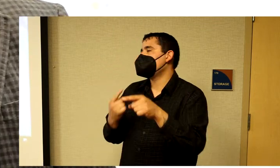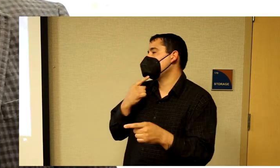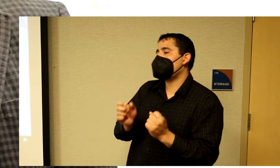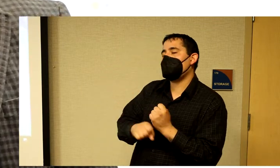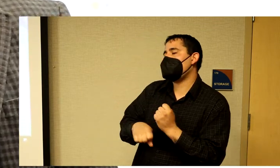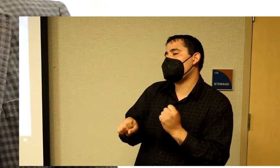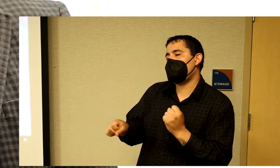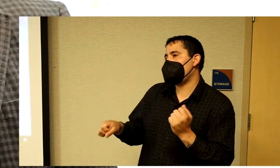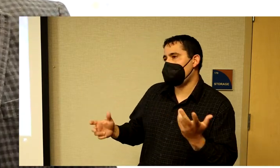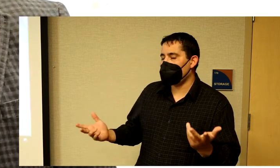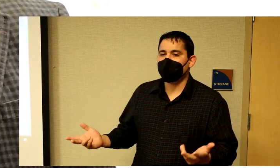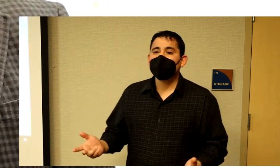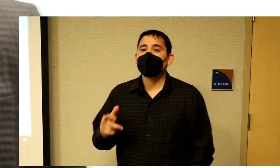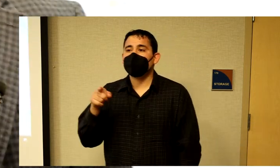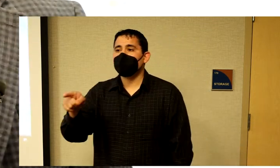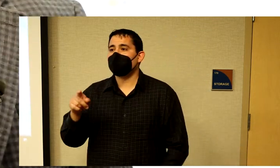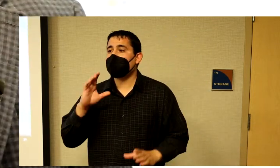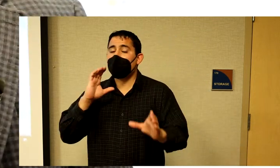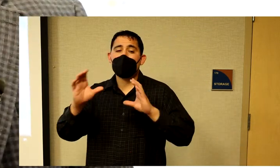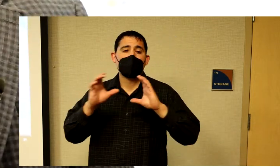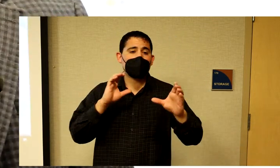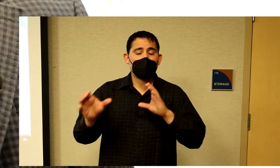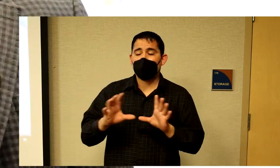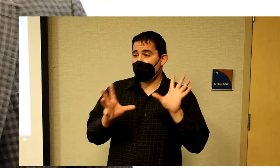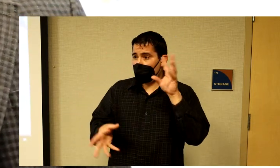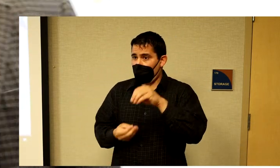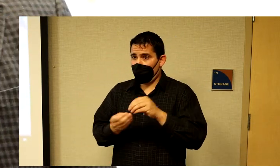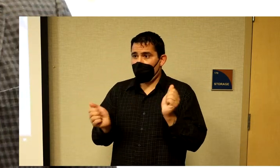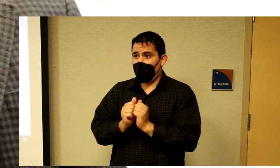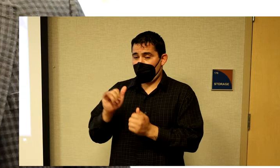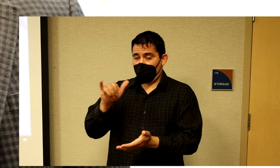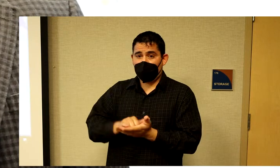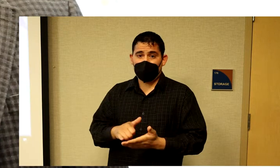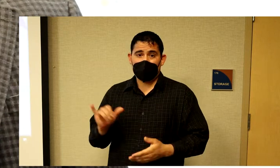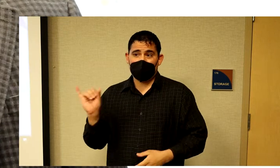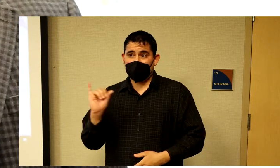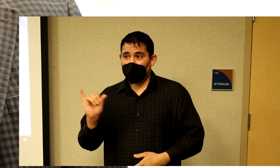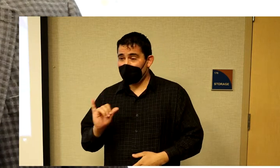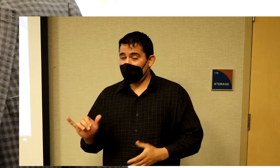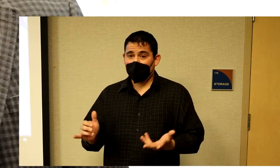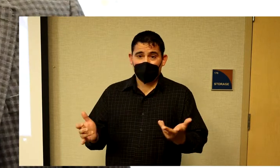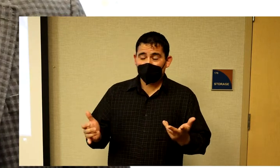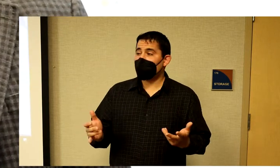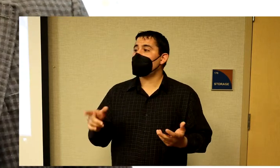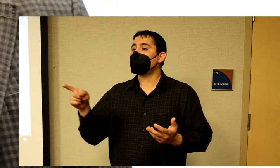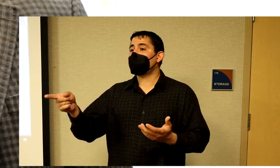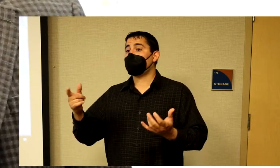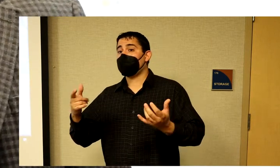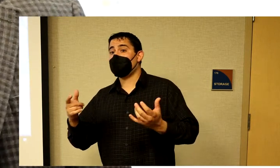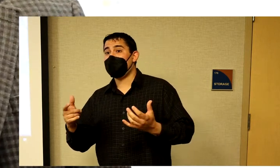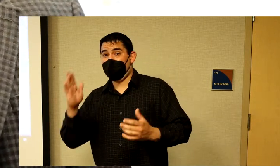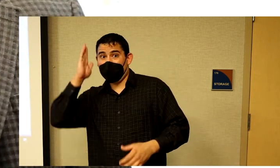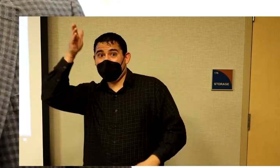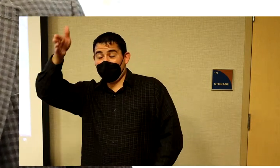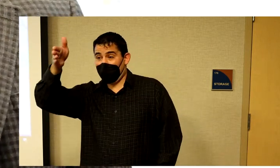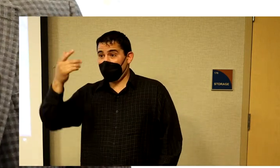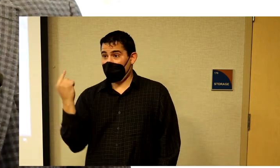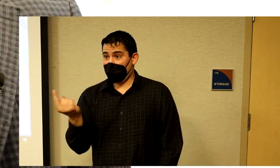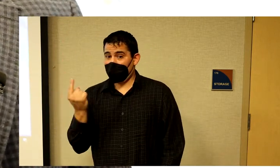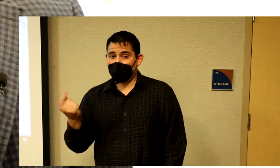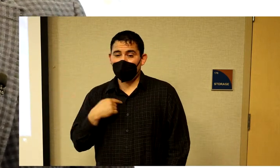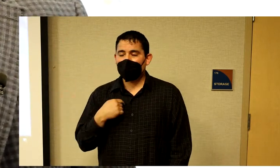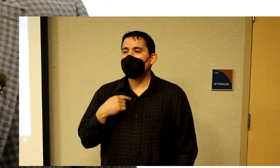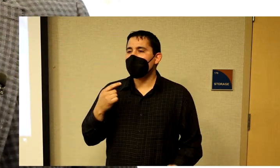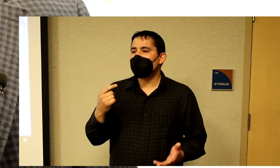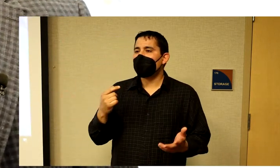have a conversation around that to get kind of on the same page or come to consensus around that? Well, eventually, somebody's going to have to make a motion for a